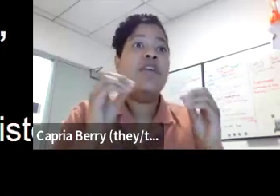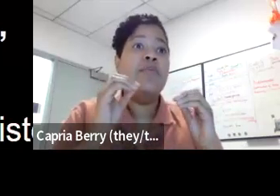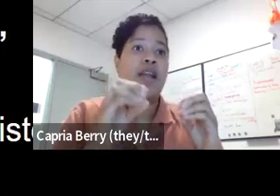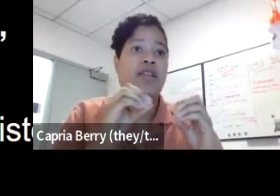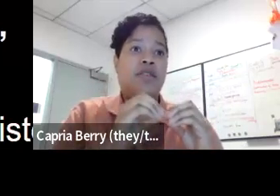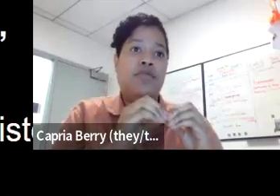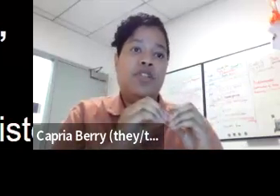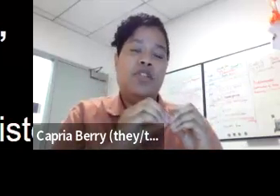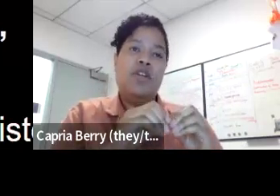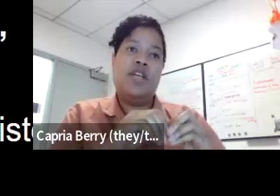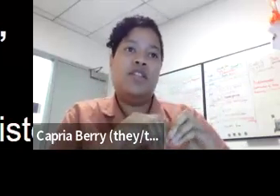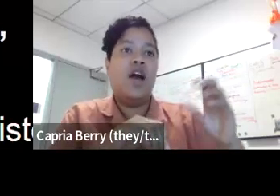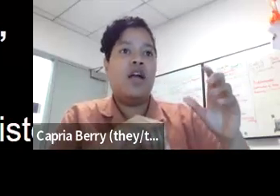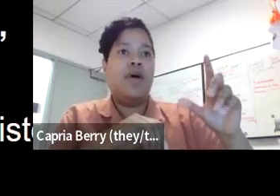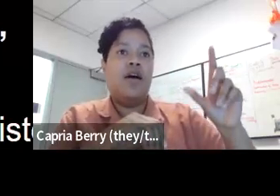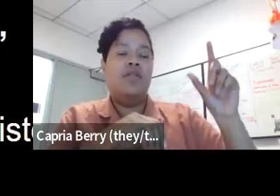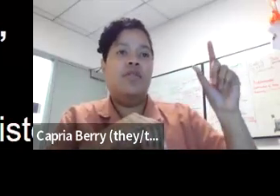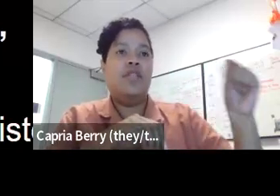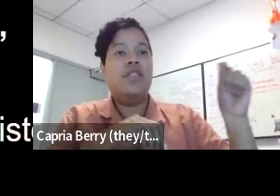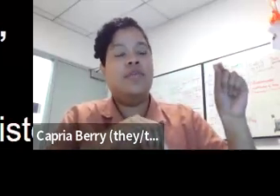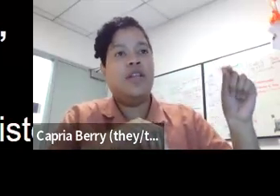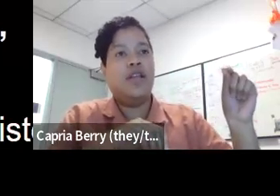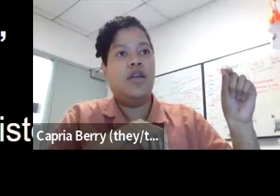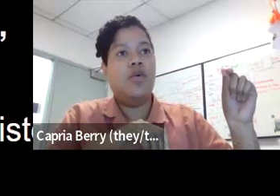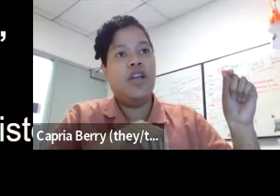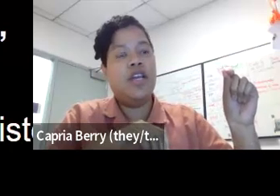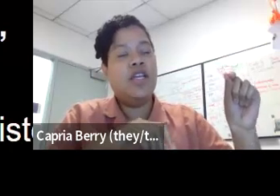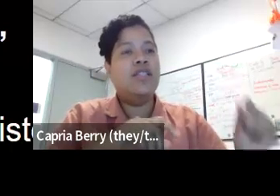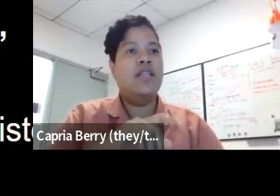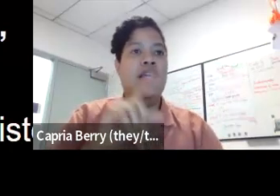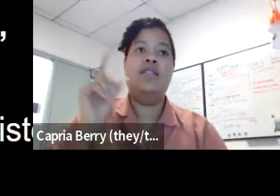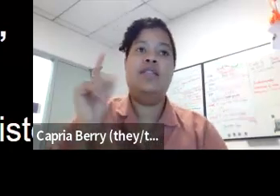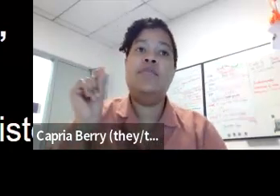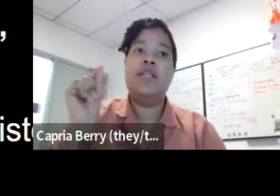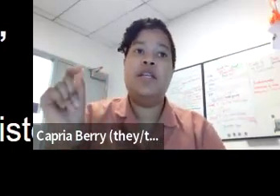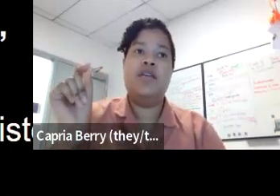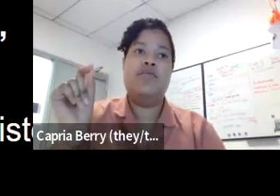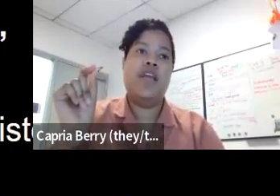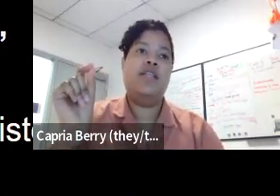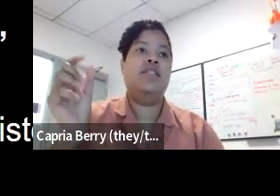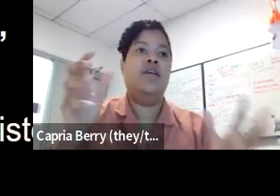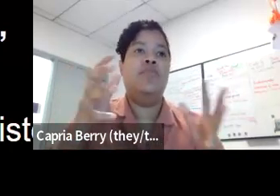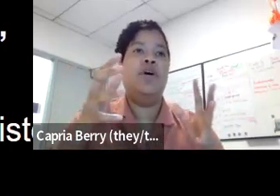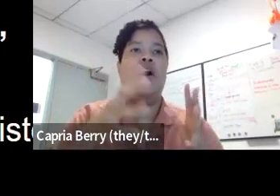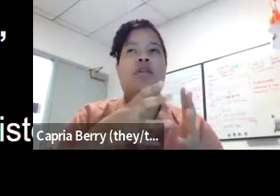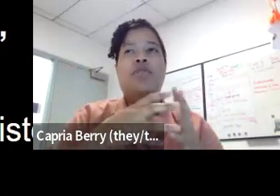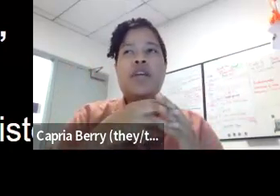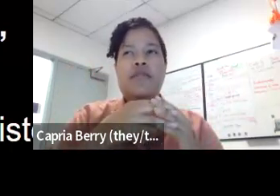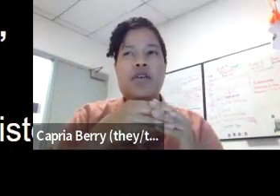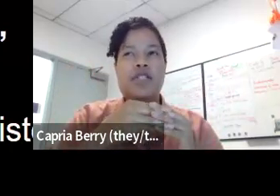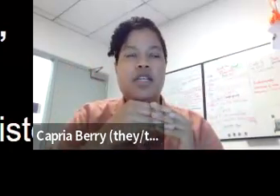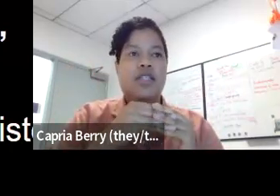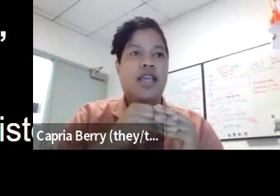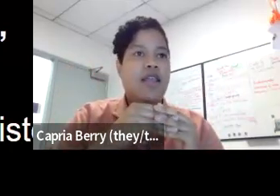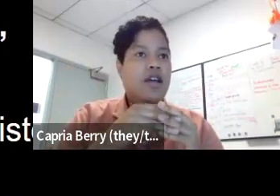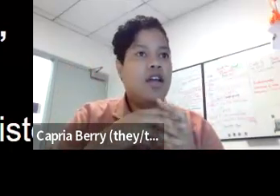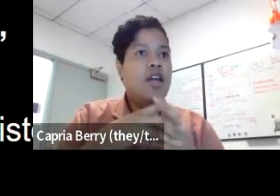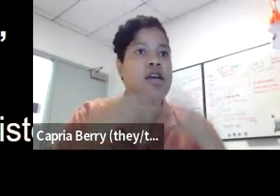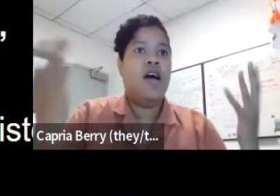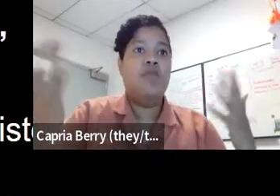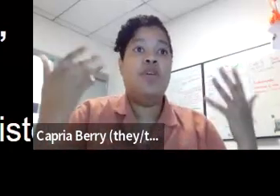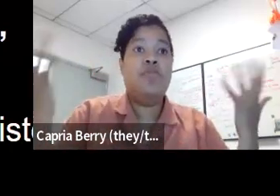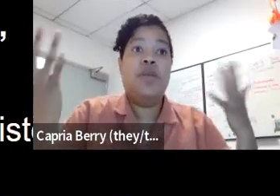over to the side. I'm wearing a rosy pink colored shirt with buttons, and I'm in